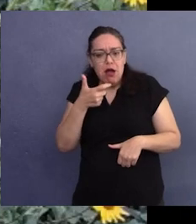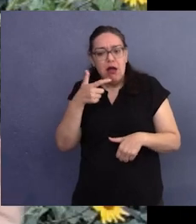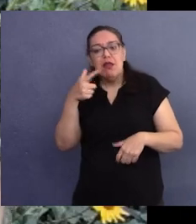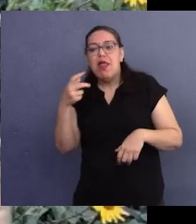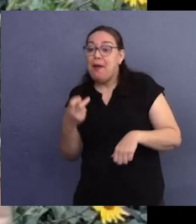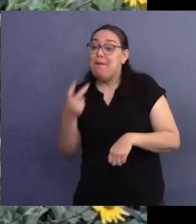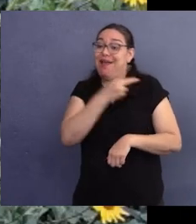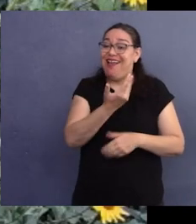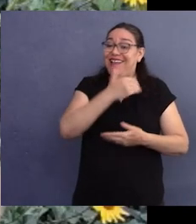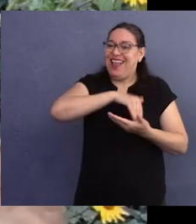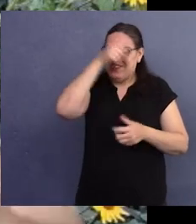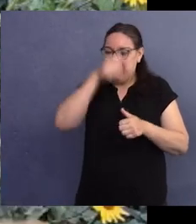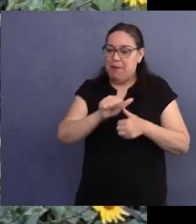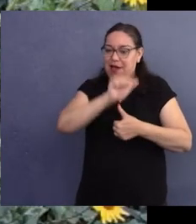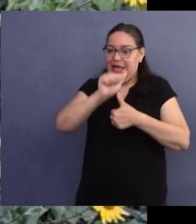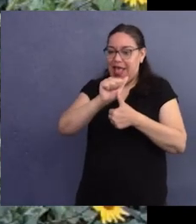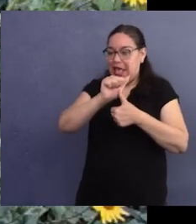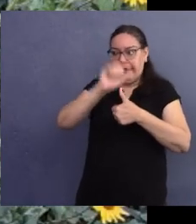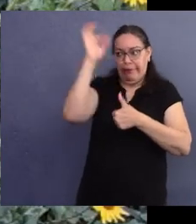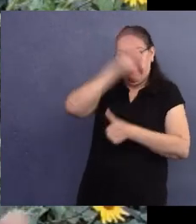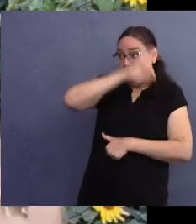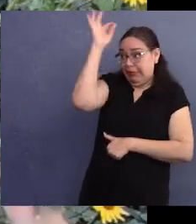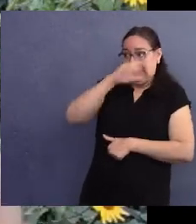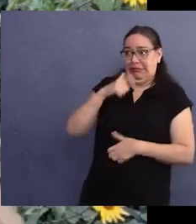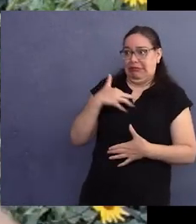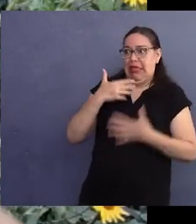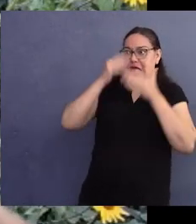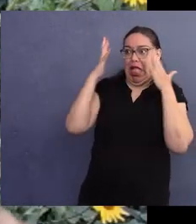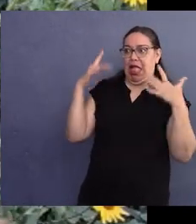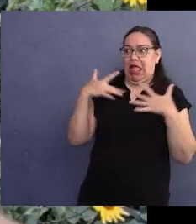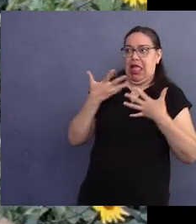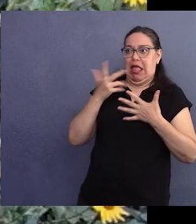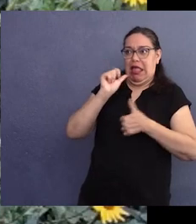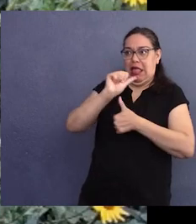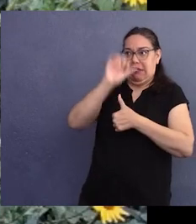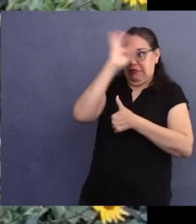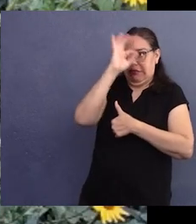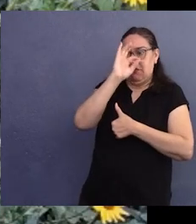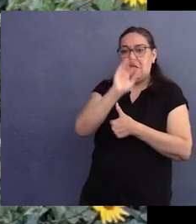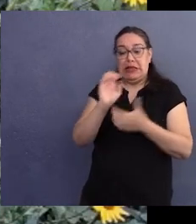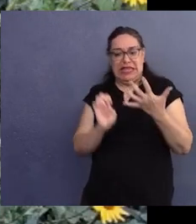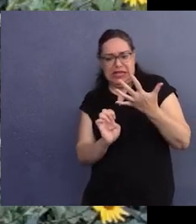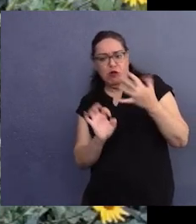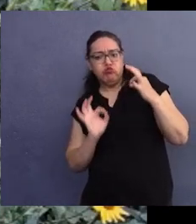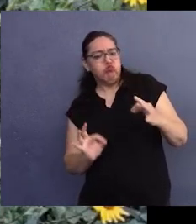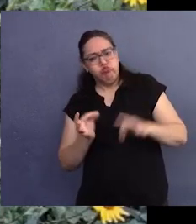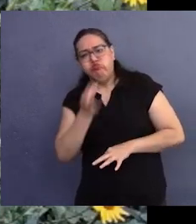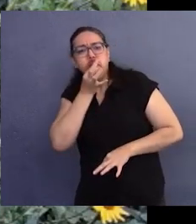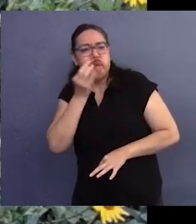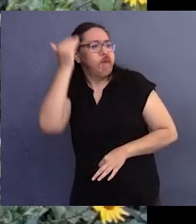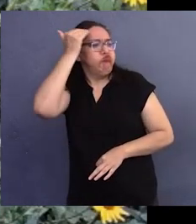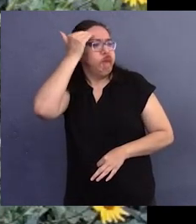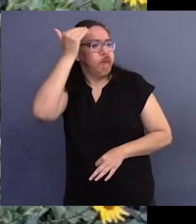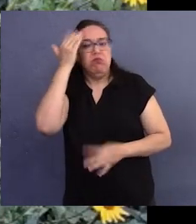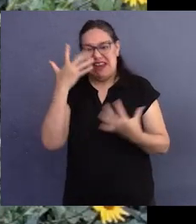being non-existent, like I have no knowledge, I'm fearful of it. E being I'm an expert at it. Could you tell me where you are